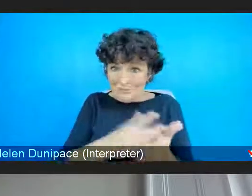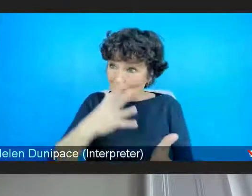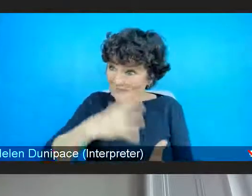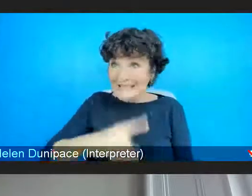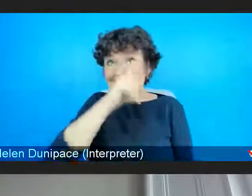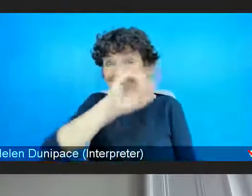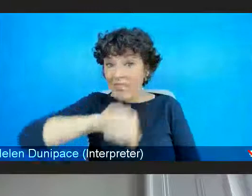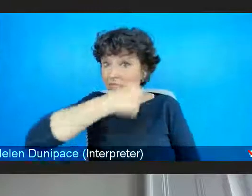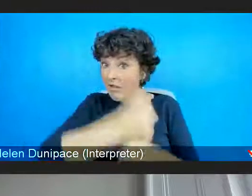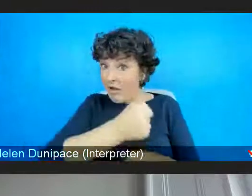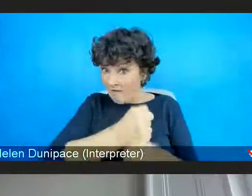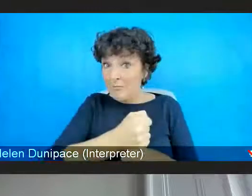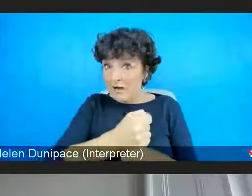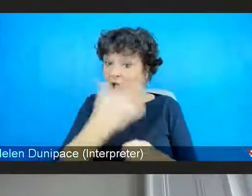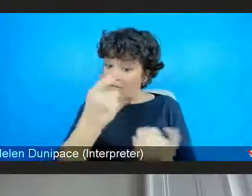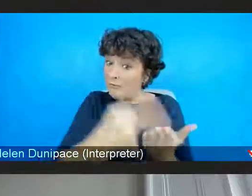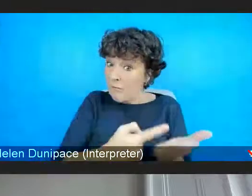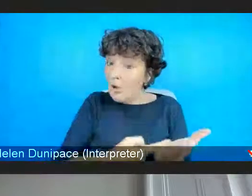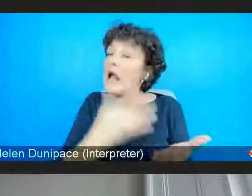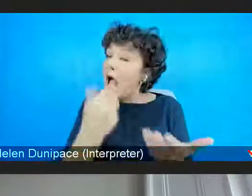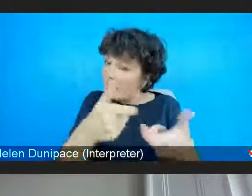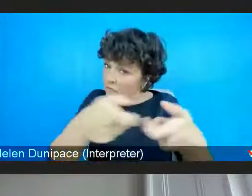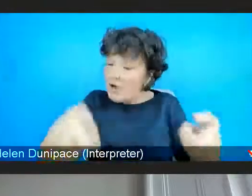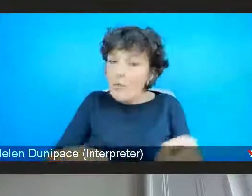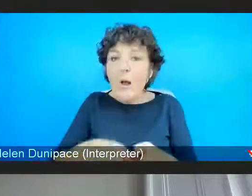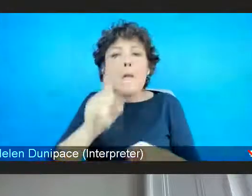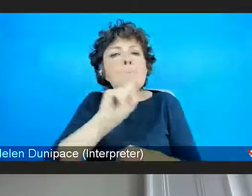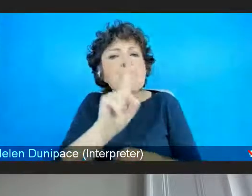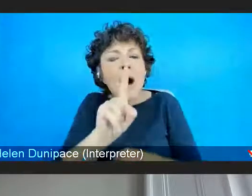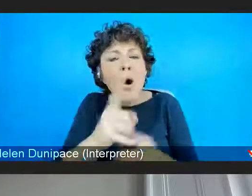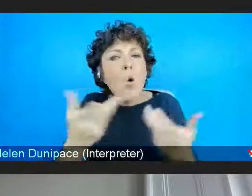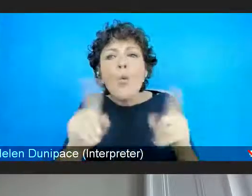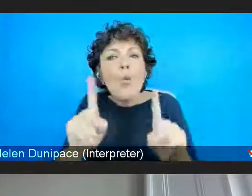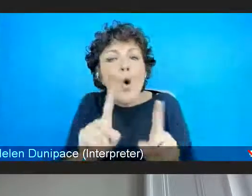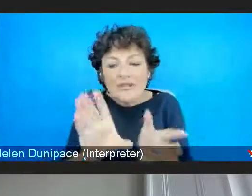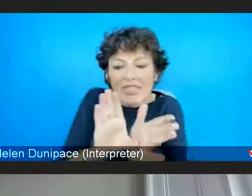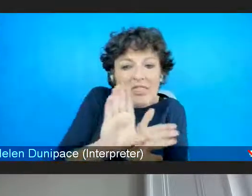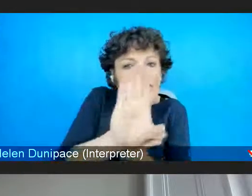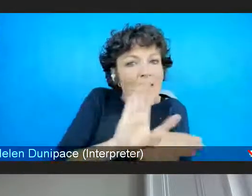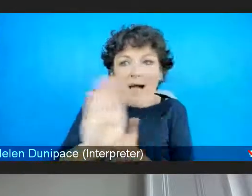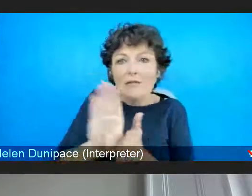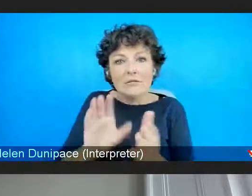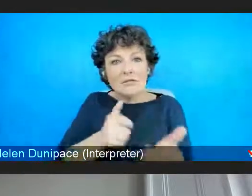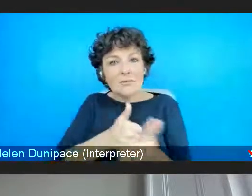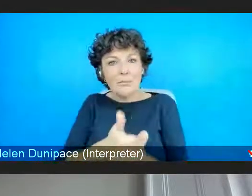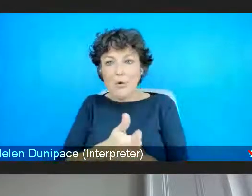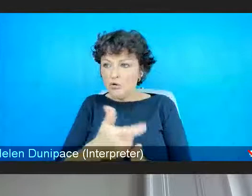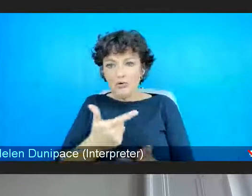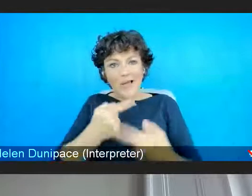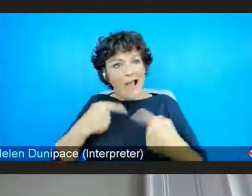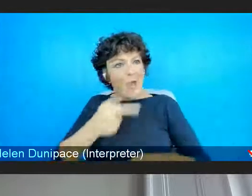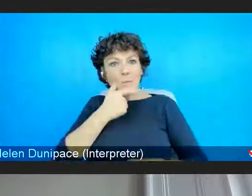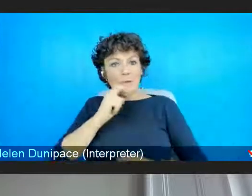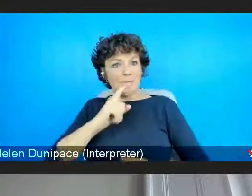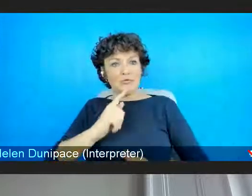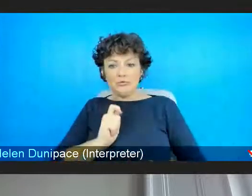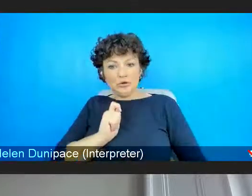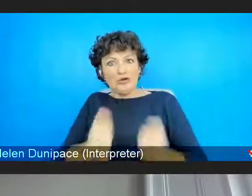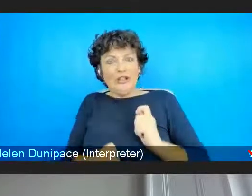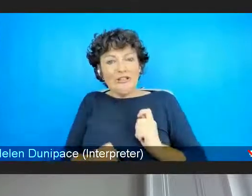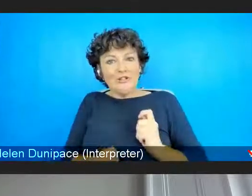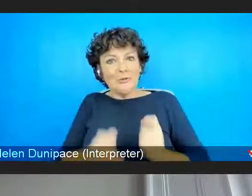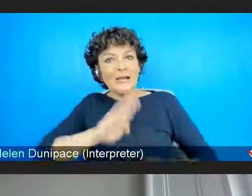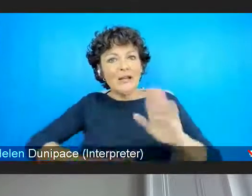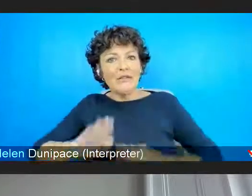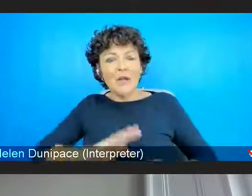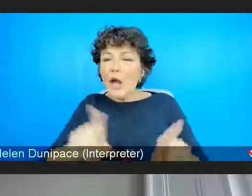there is a framework and policy. But then what grant support is available what is messages communicated to the